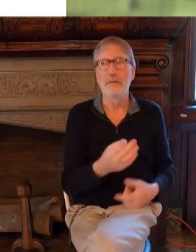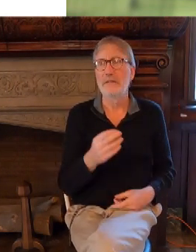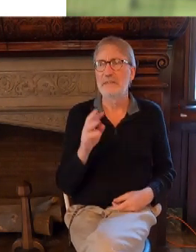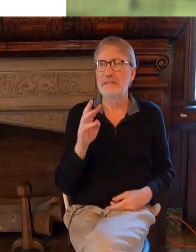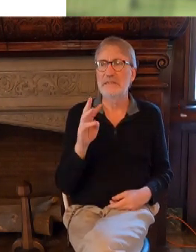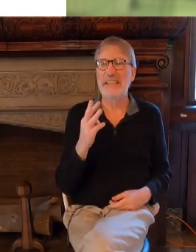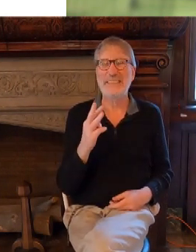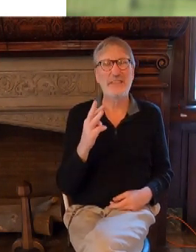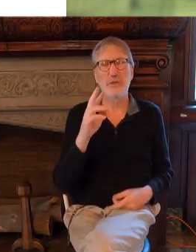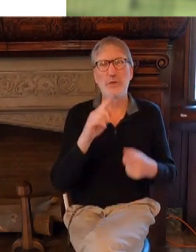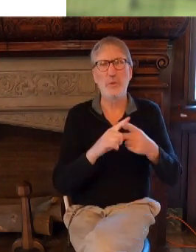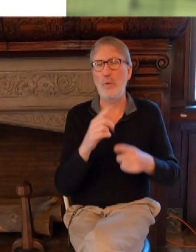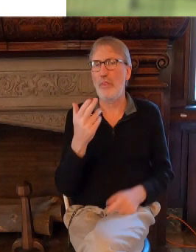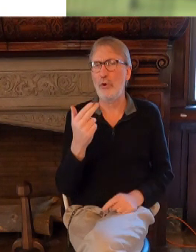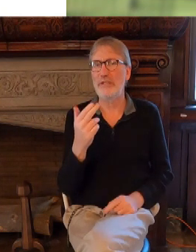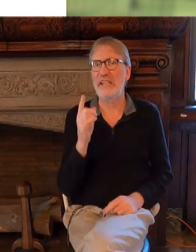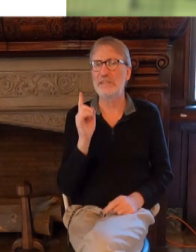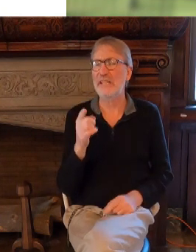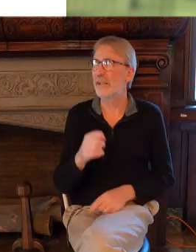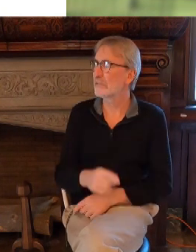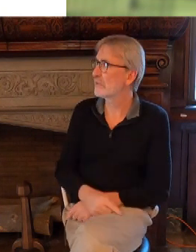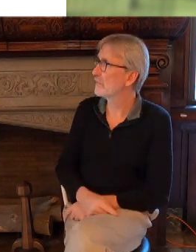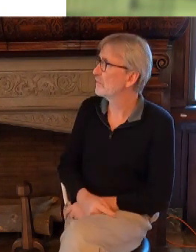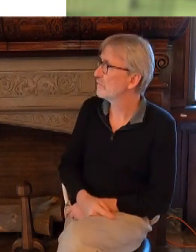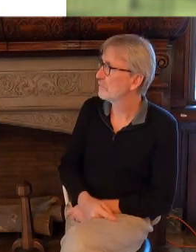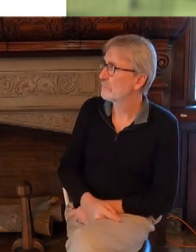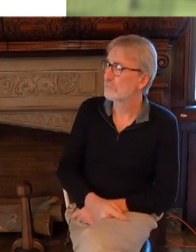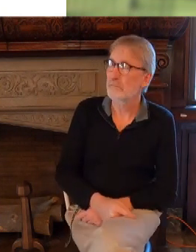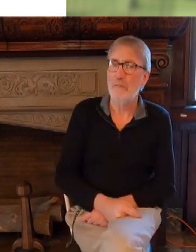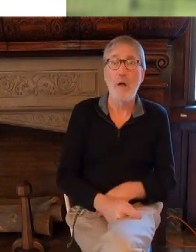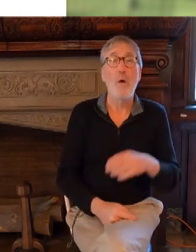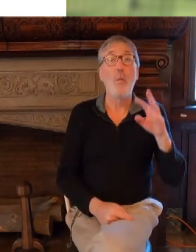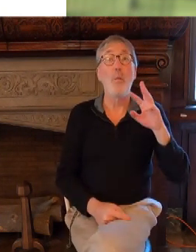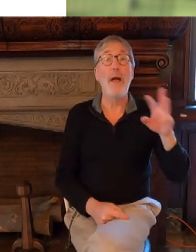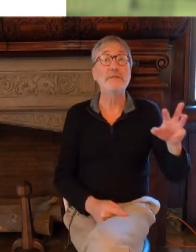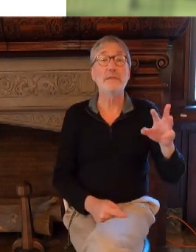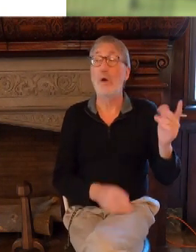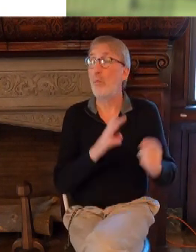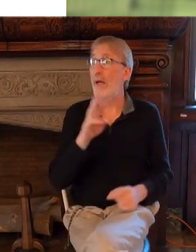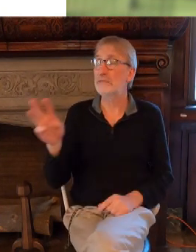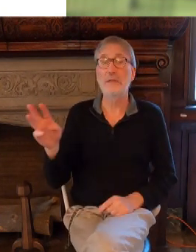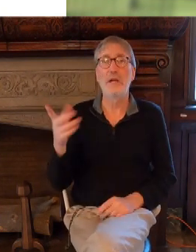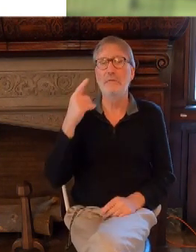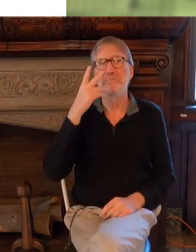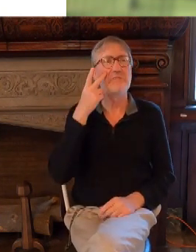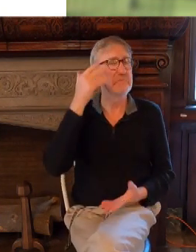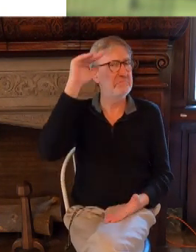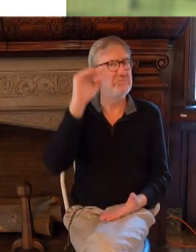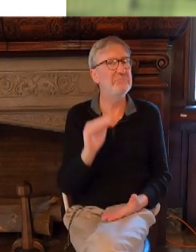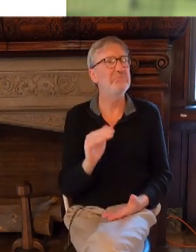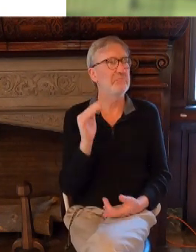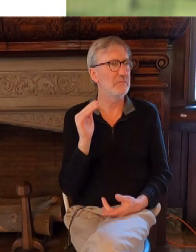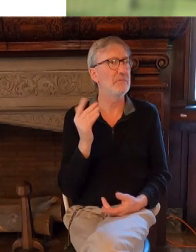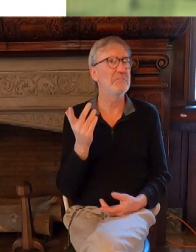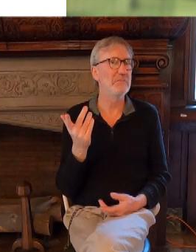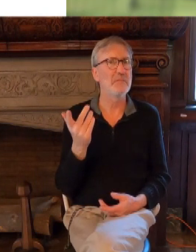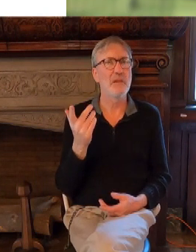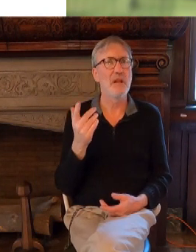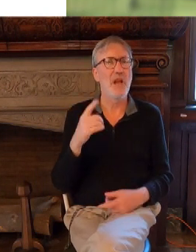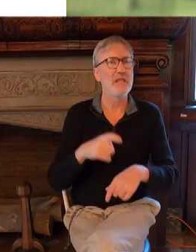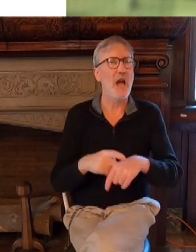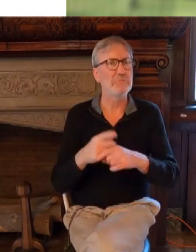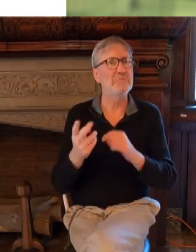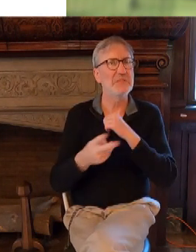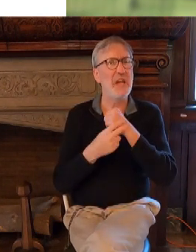and 13 seconds. In the westbound direction, we're actually seeing a decrease, a pretty significant decrease in your travel